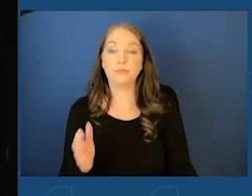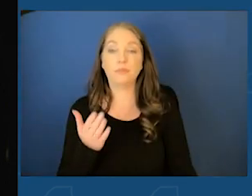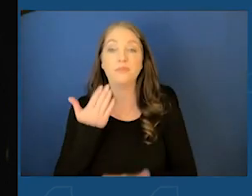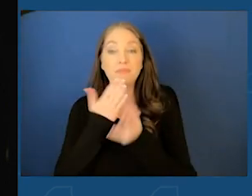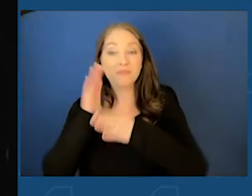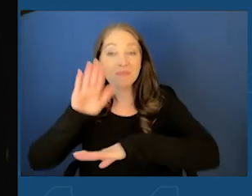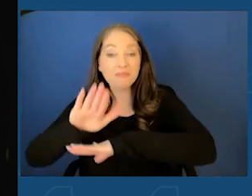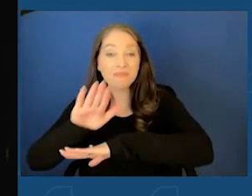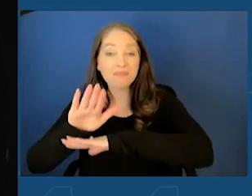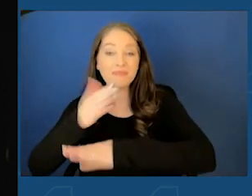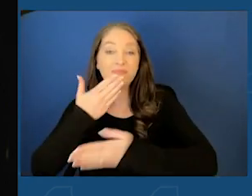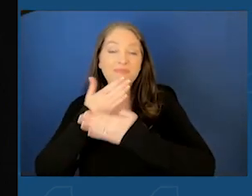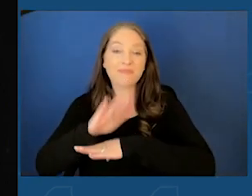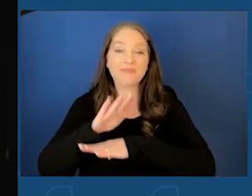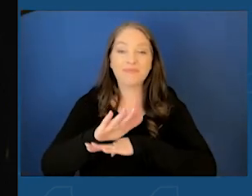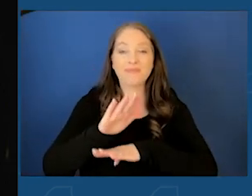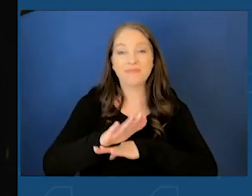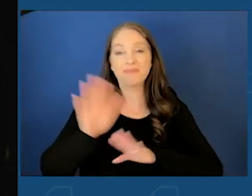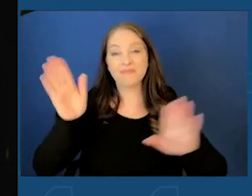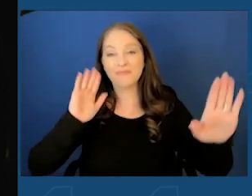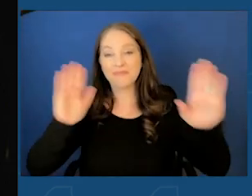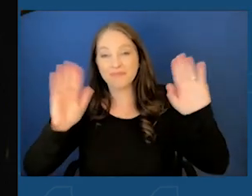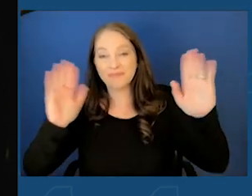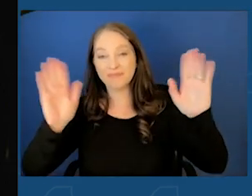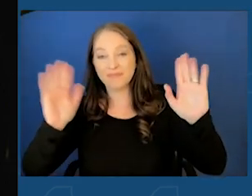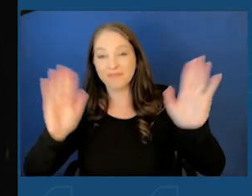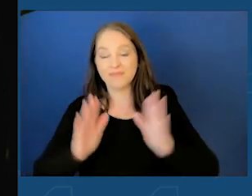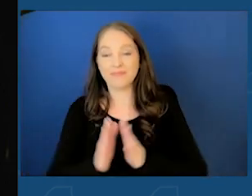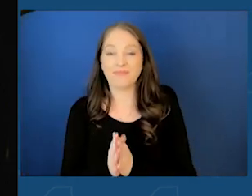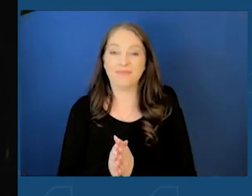Well, good afternoon, everyone.